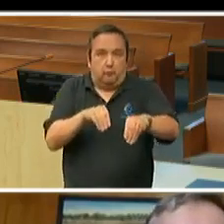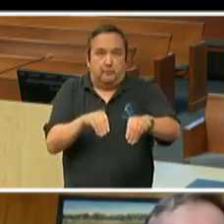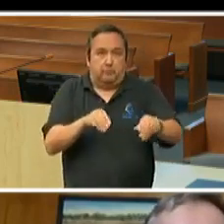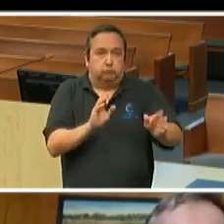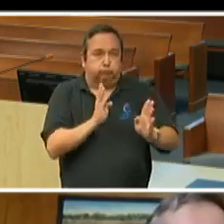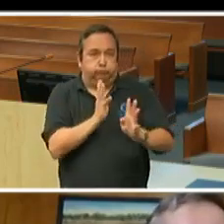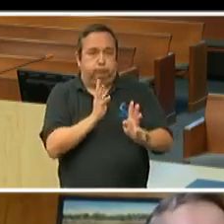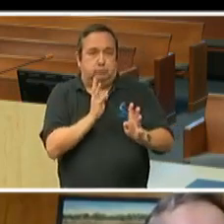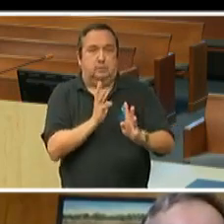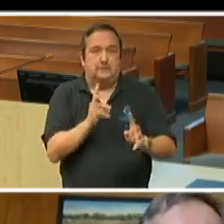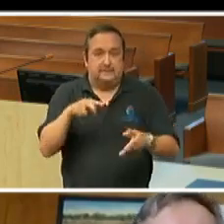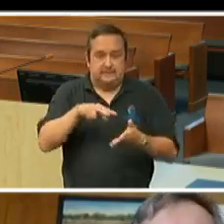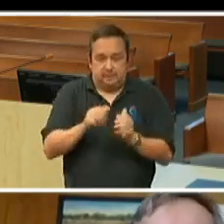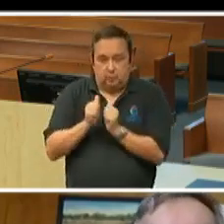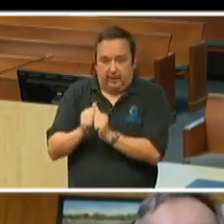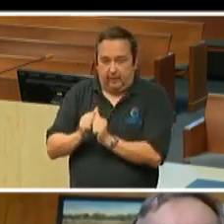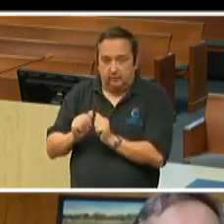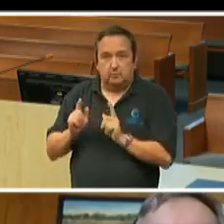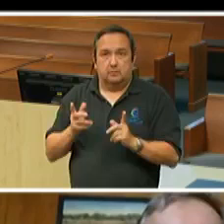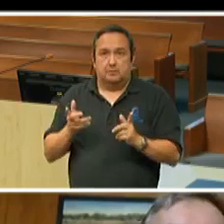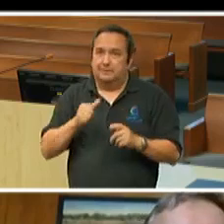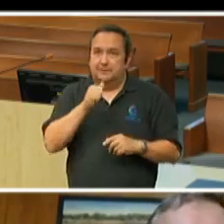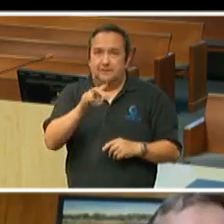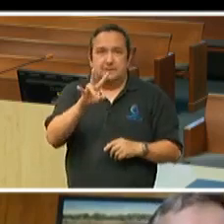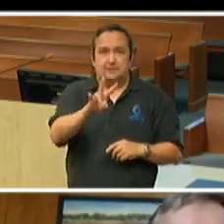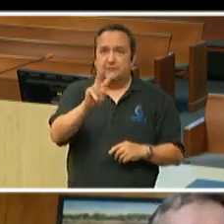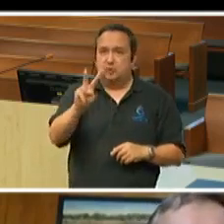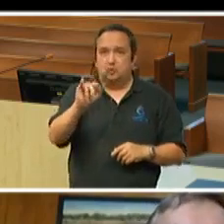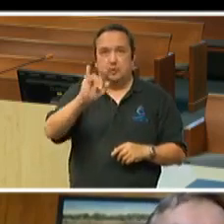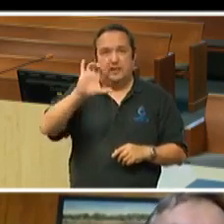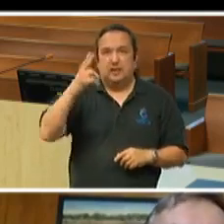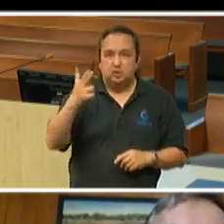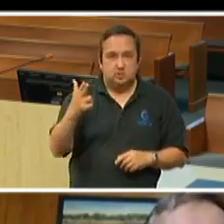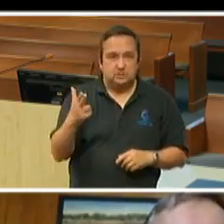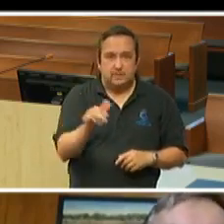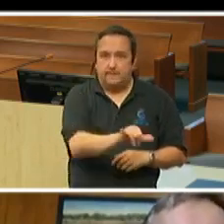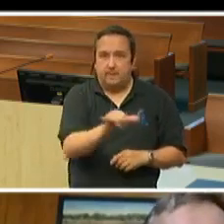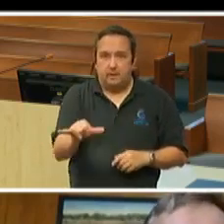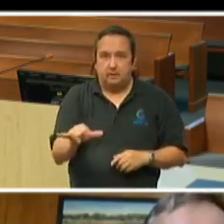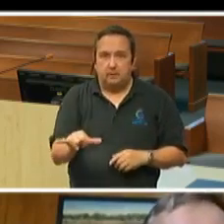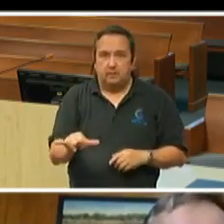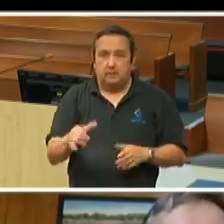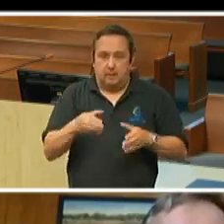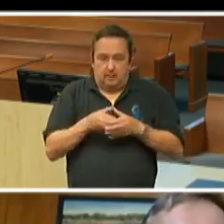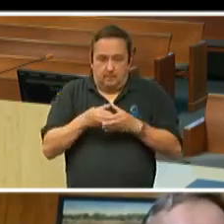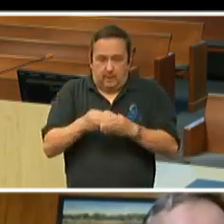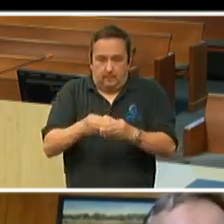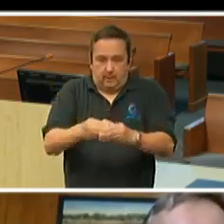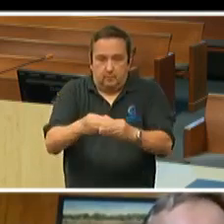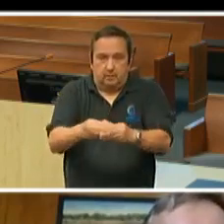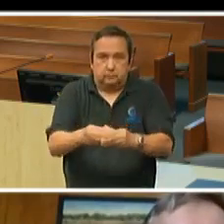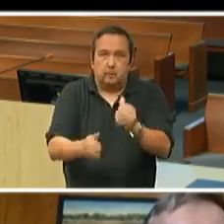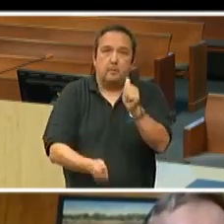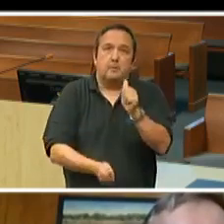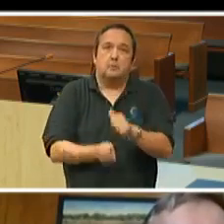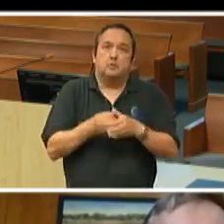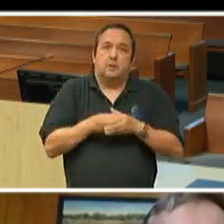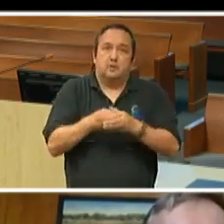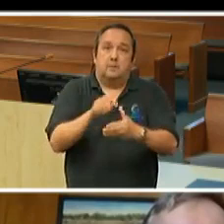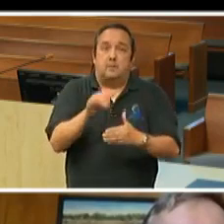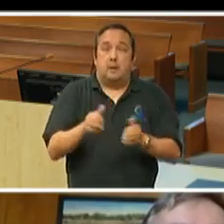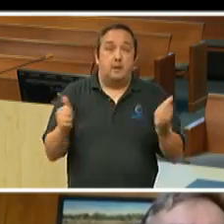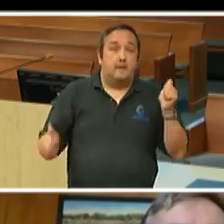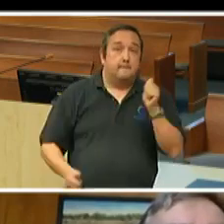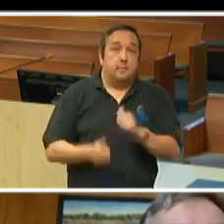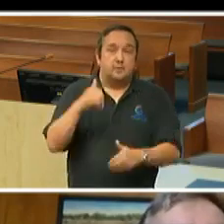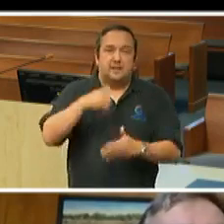person standing together. They're not 72 inches apart. They're clumped is the point. The most clumping we're seeing by far is